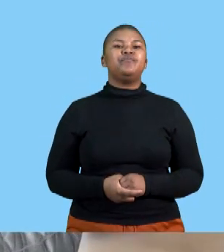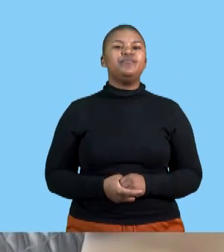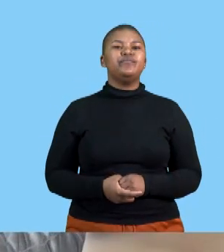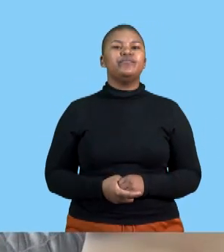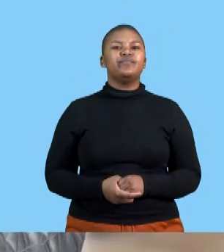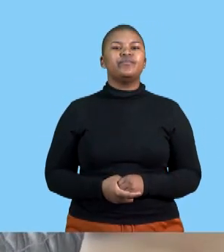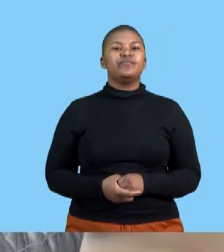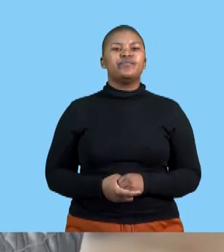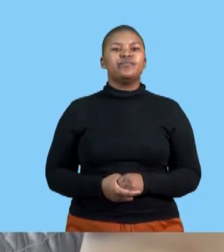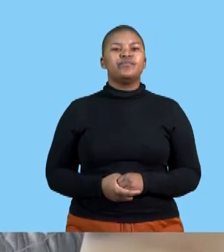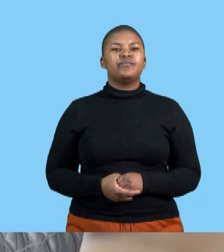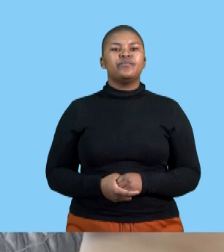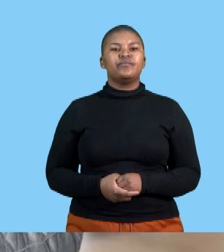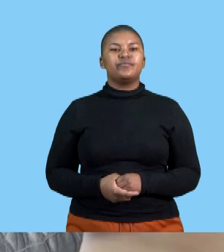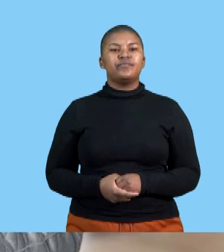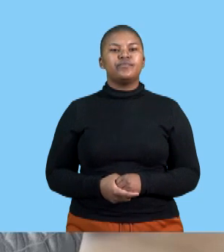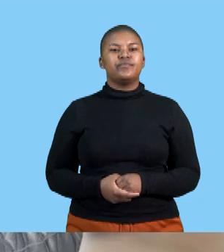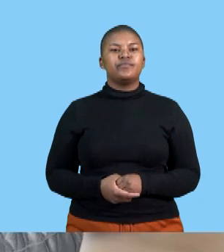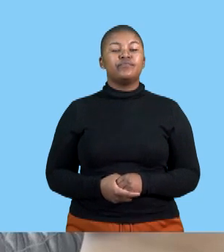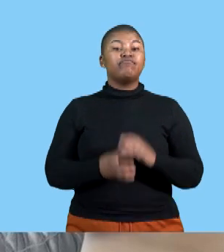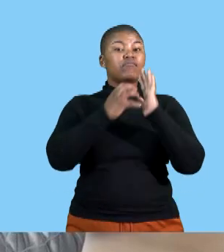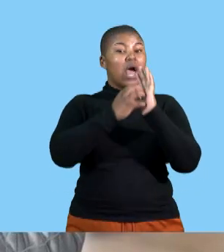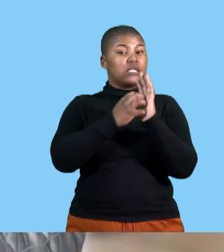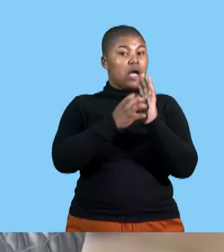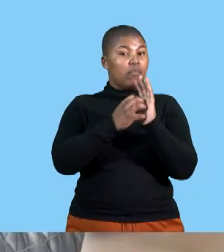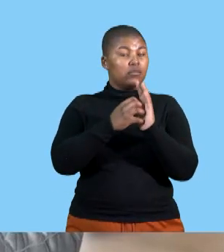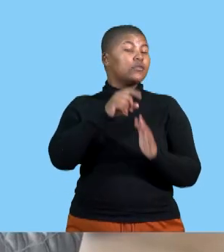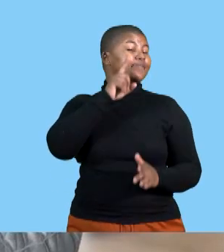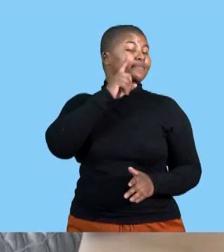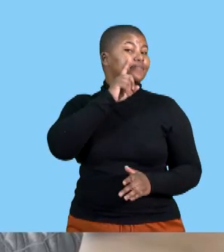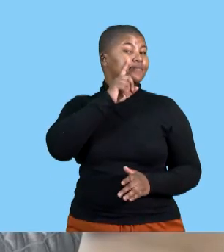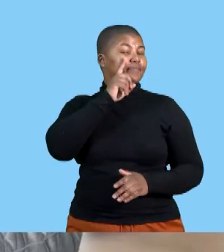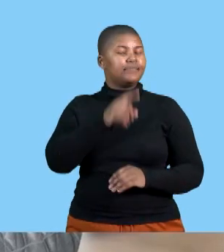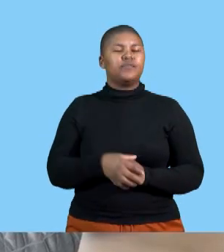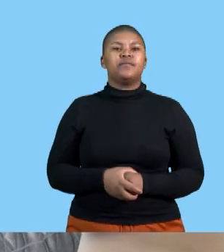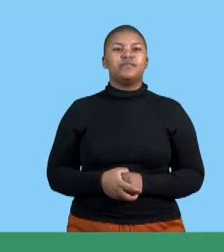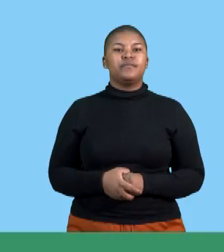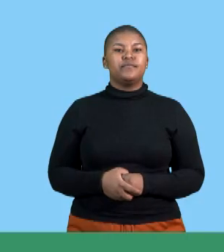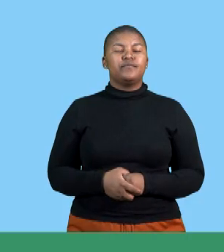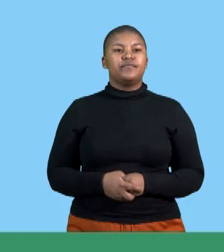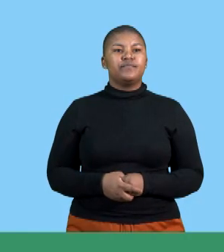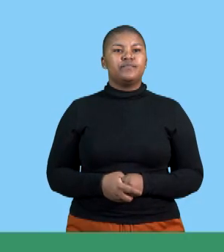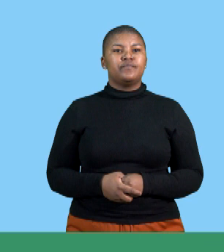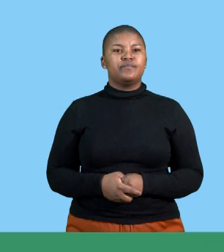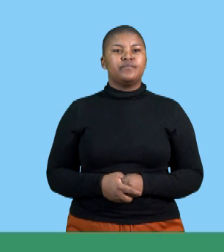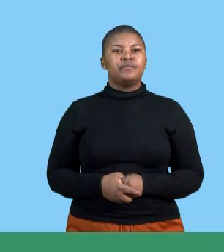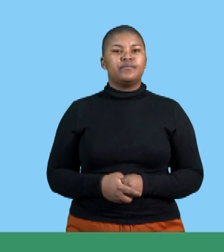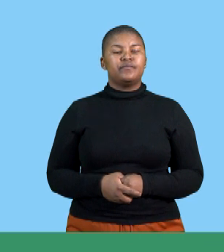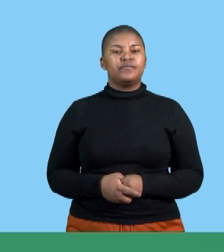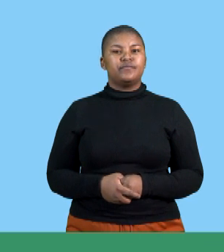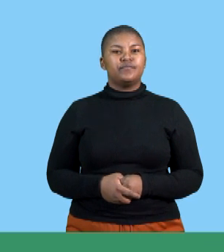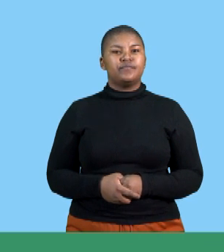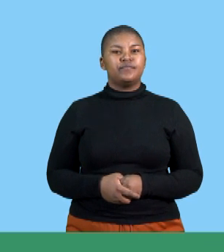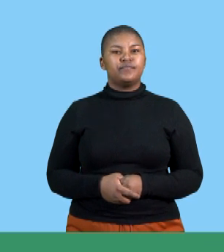the government. Now let's look at the examples of state-owned companies that we have. We